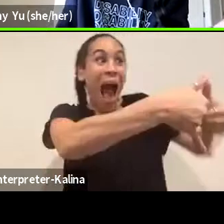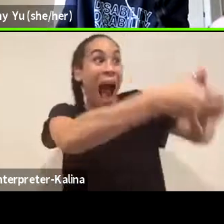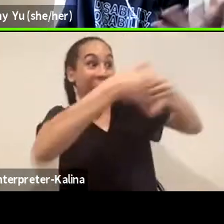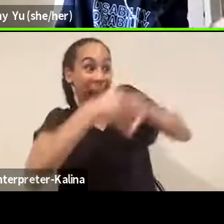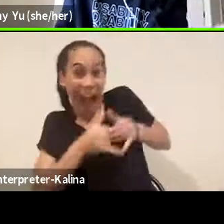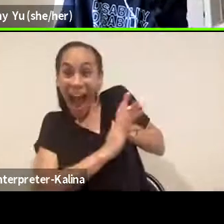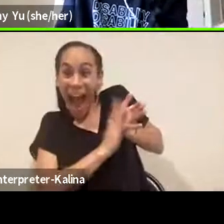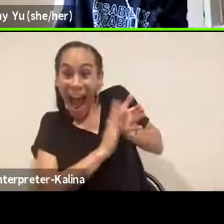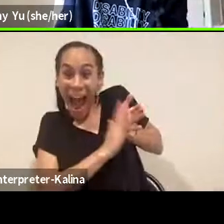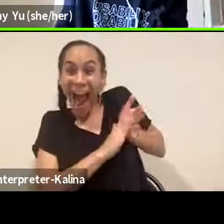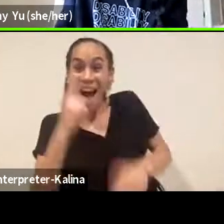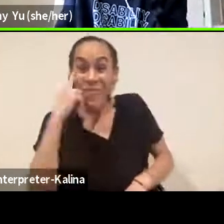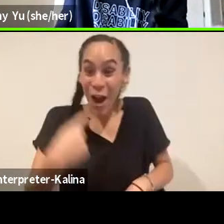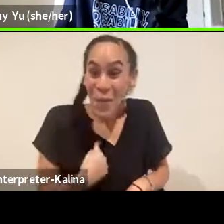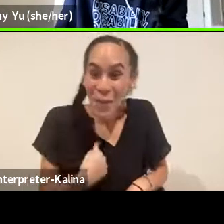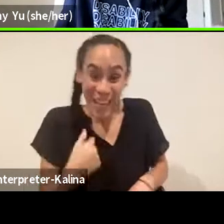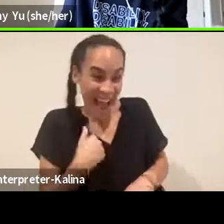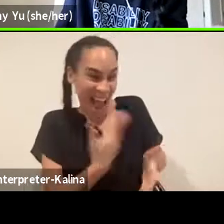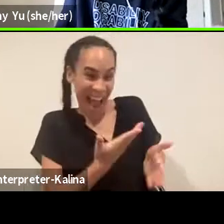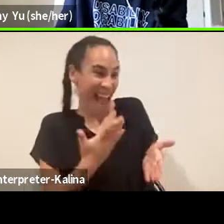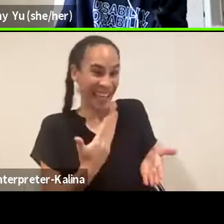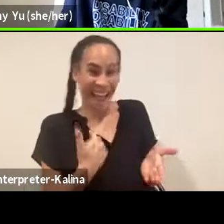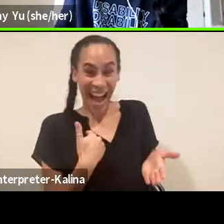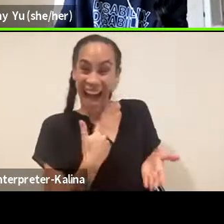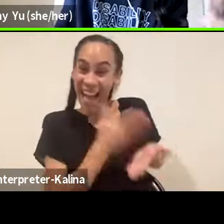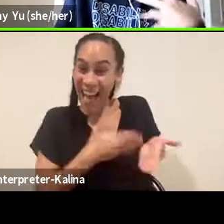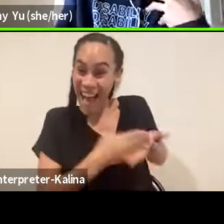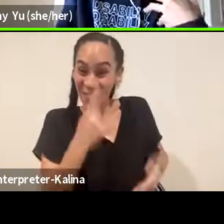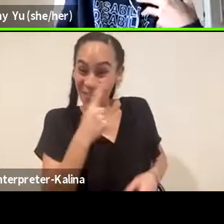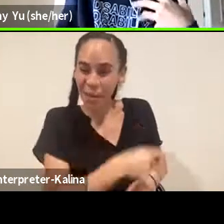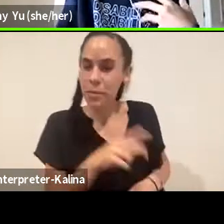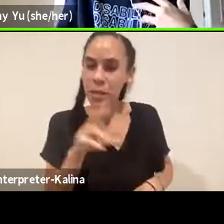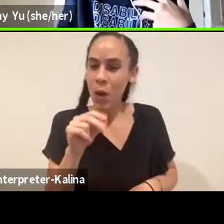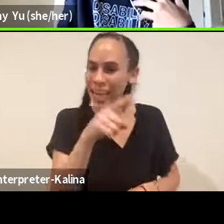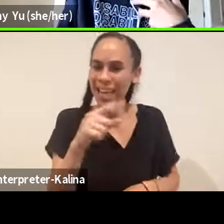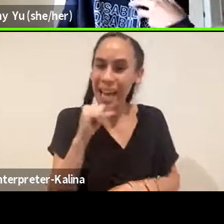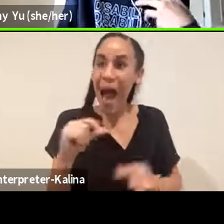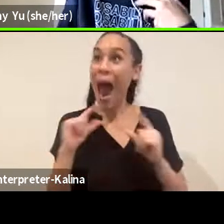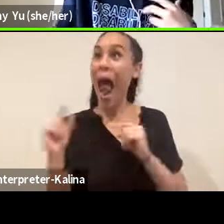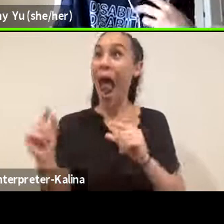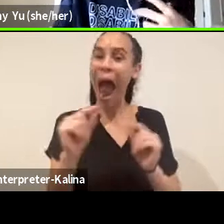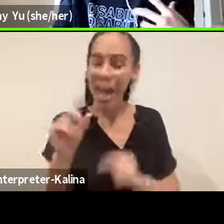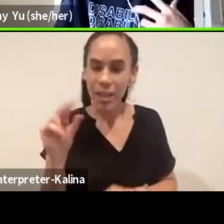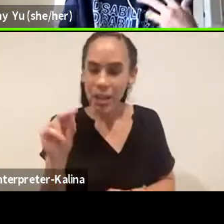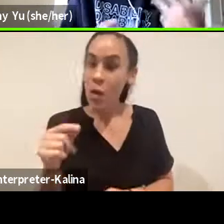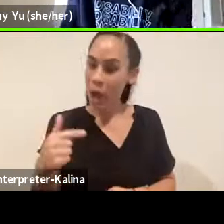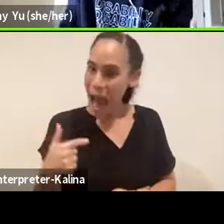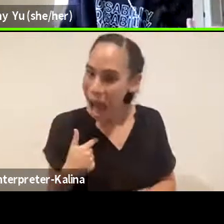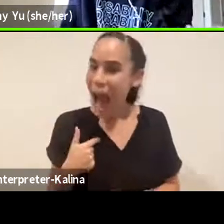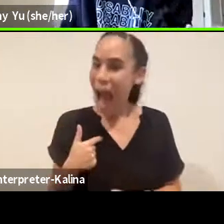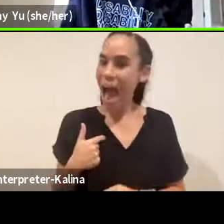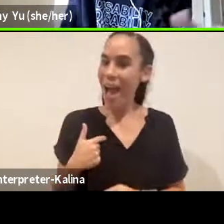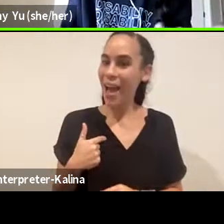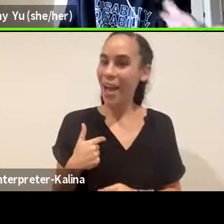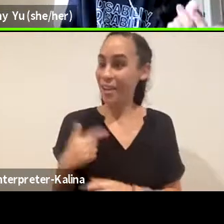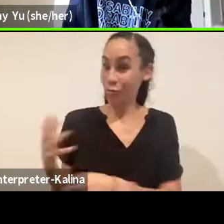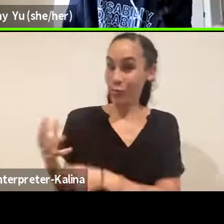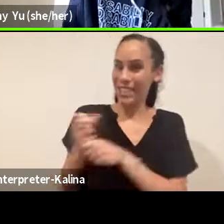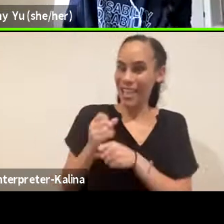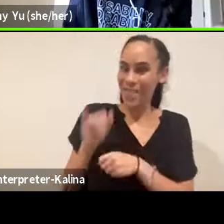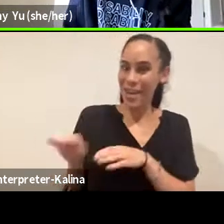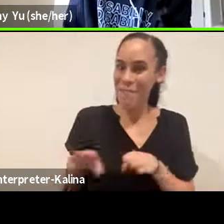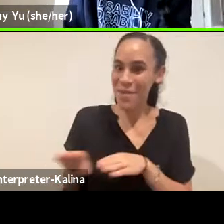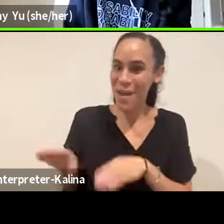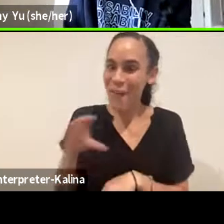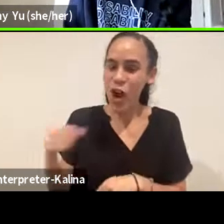that, he's not going around telling people that he cut my meat. I'm going around as the recipient of it, telling everyone how literally